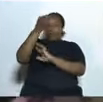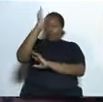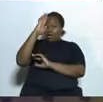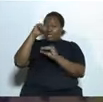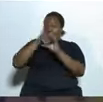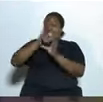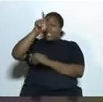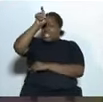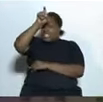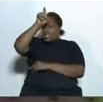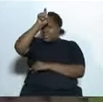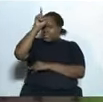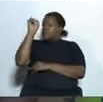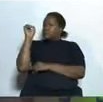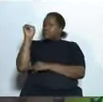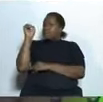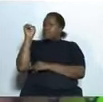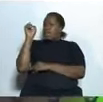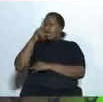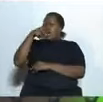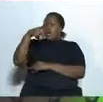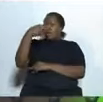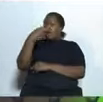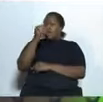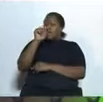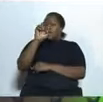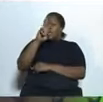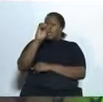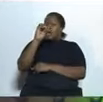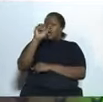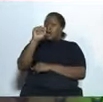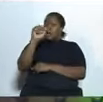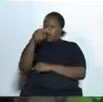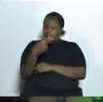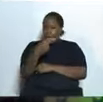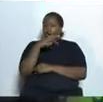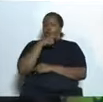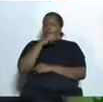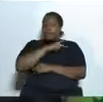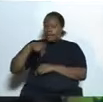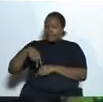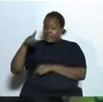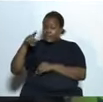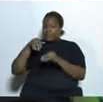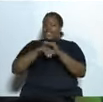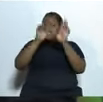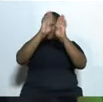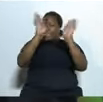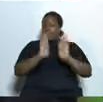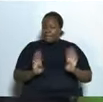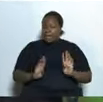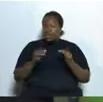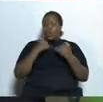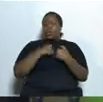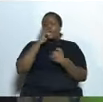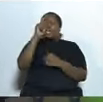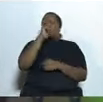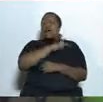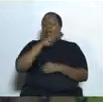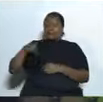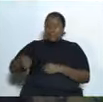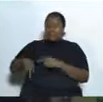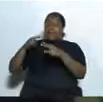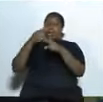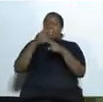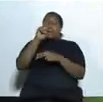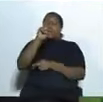the pharaohs were exalted above God. In Babylon, Nebuchadnezzar was exalted above